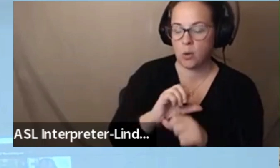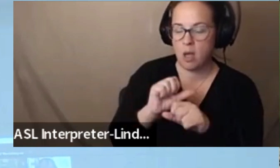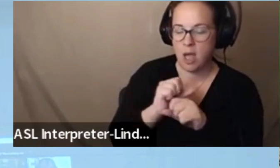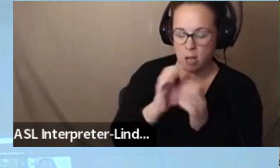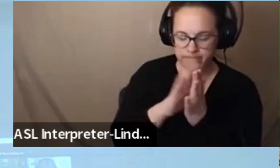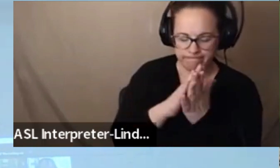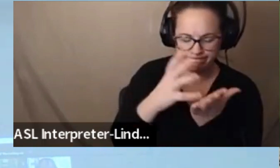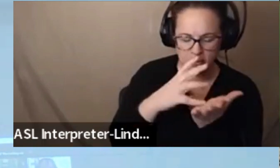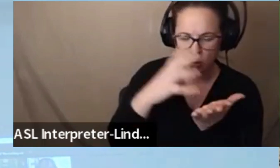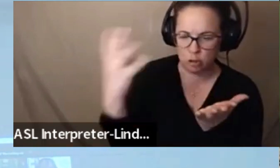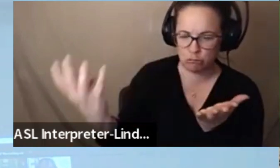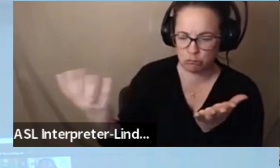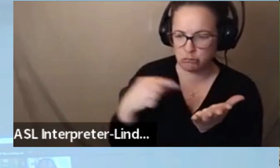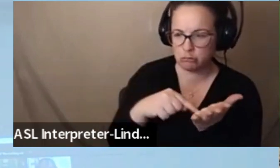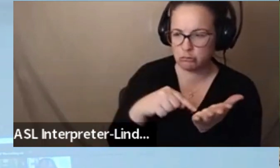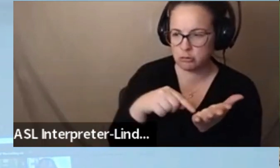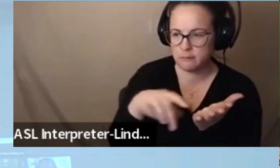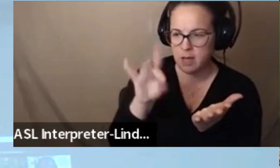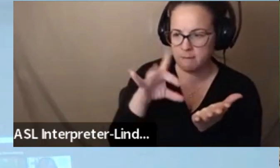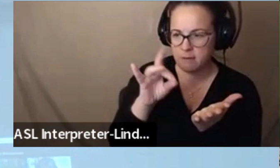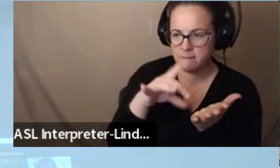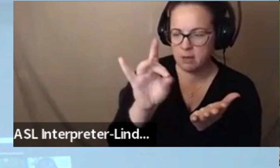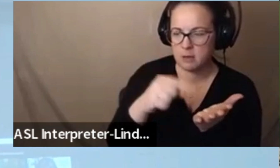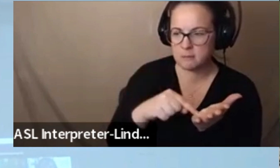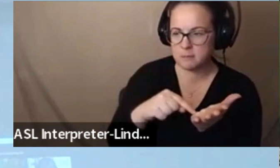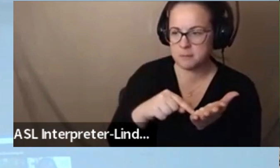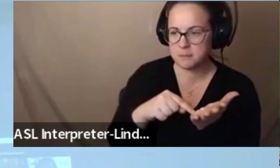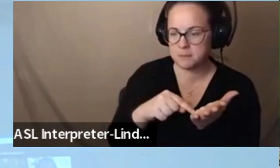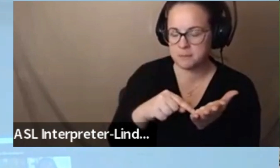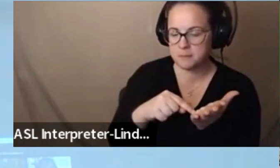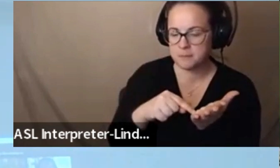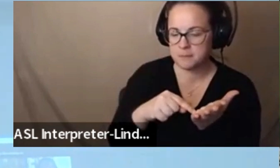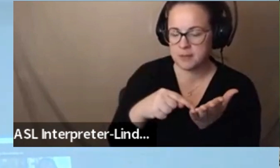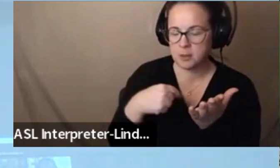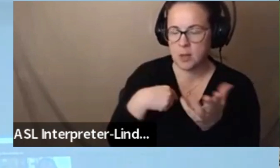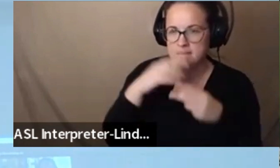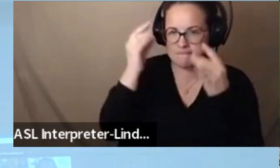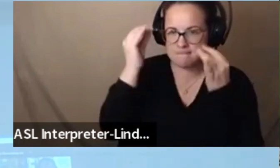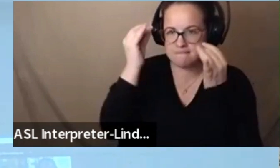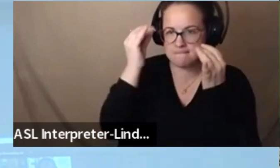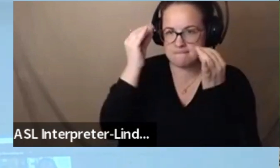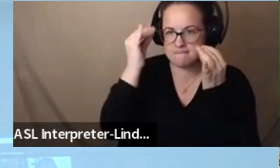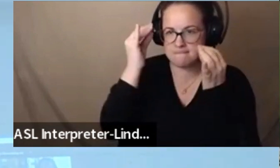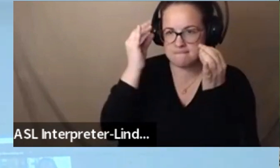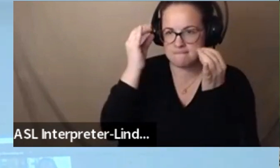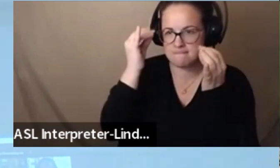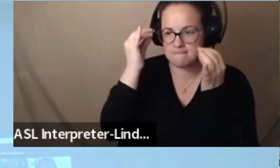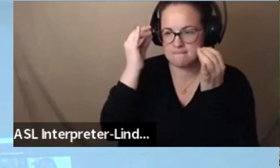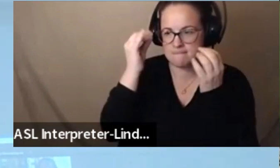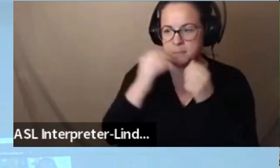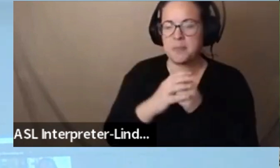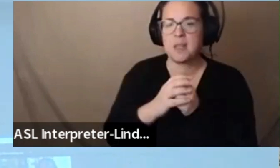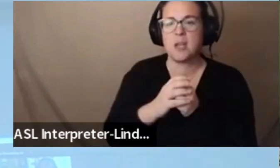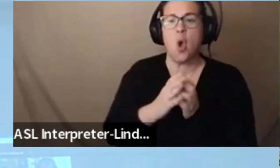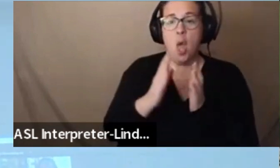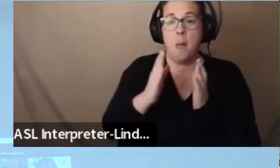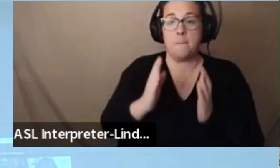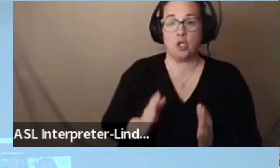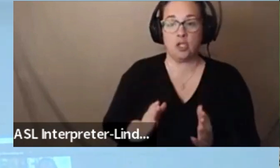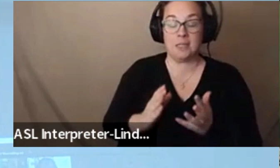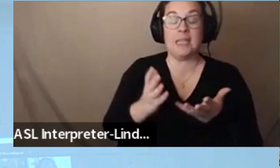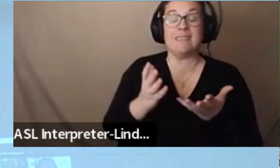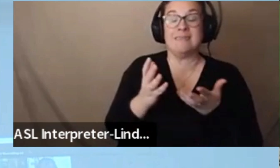and I'm having conversations in my head about being a mixed race person